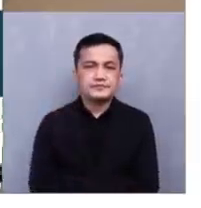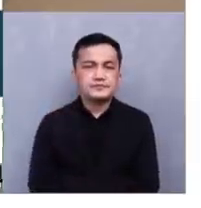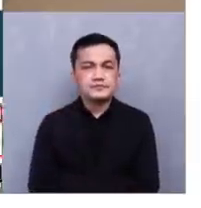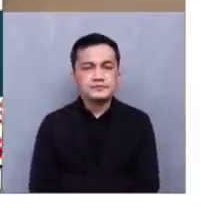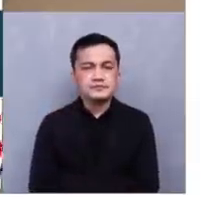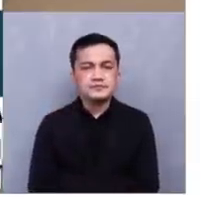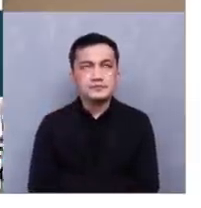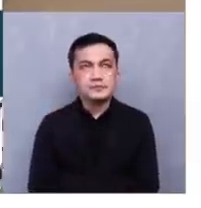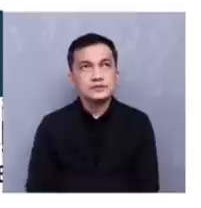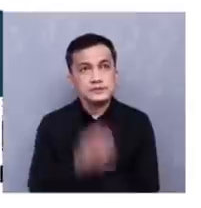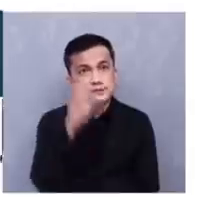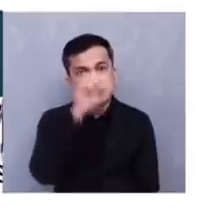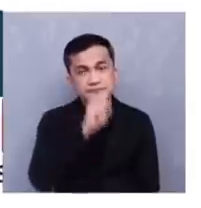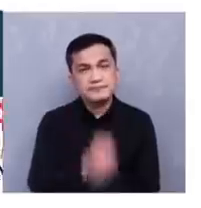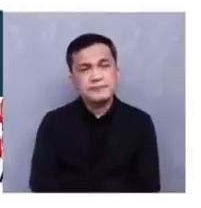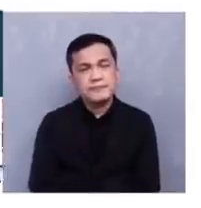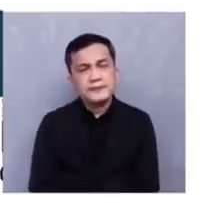guess